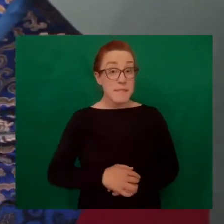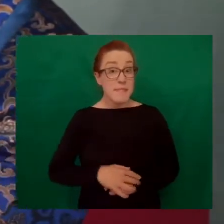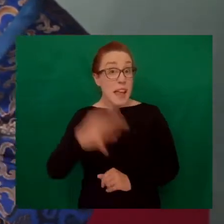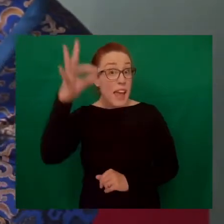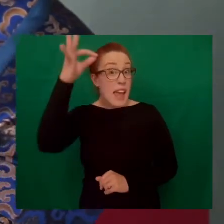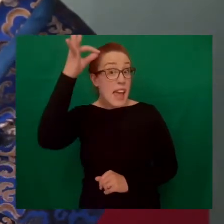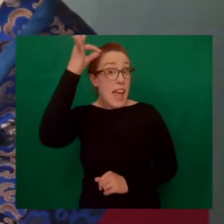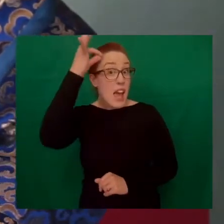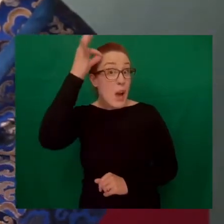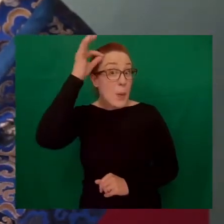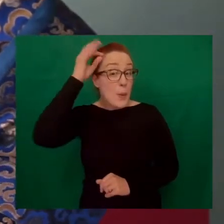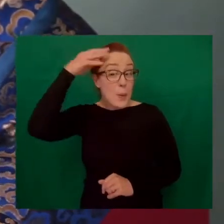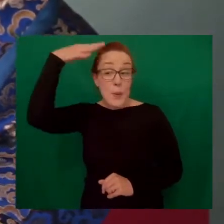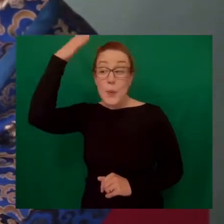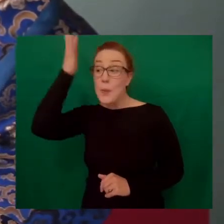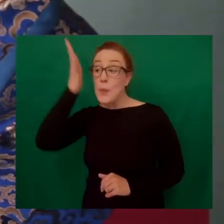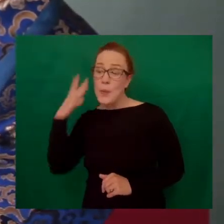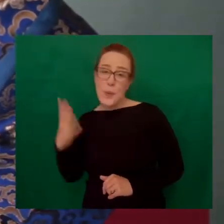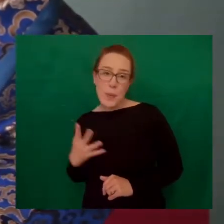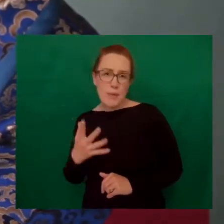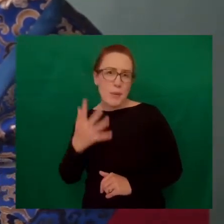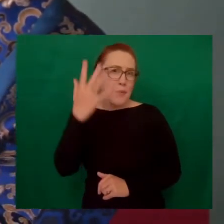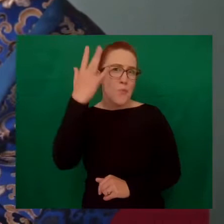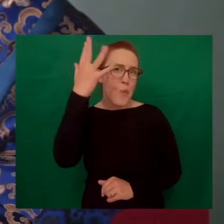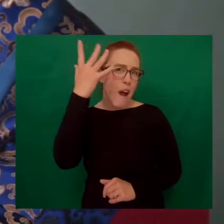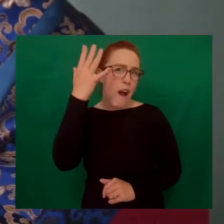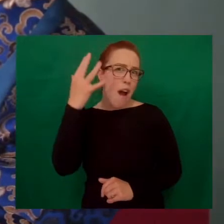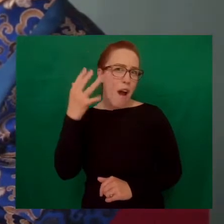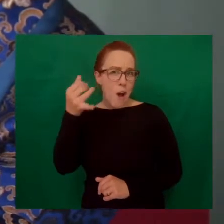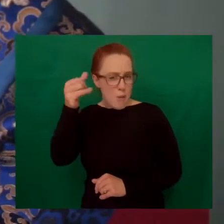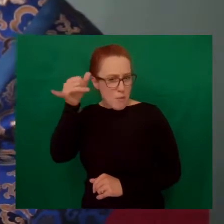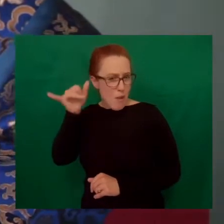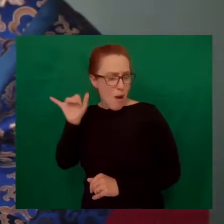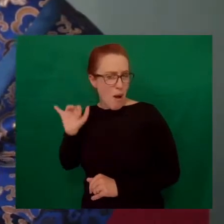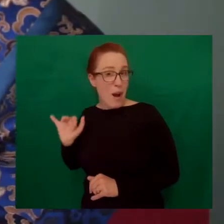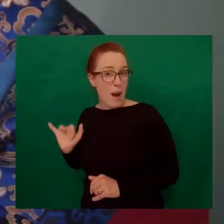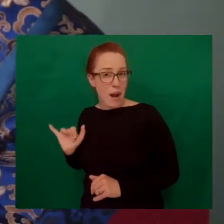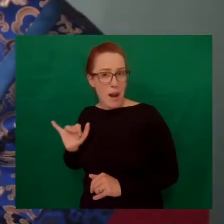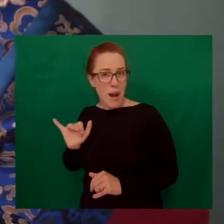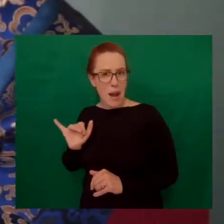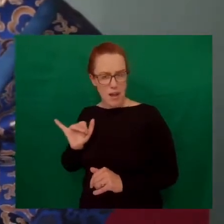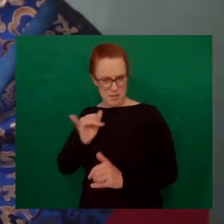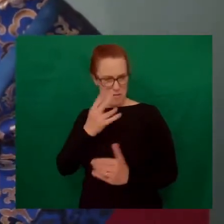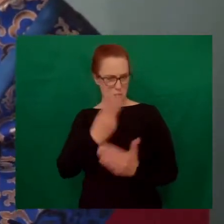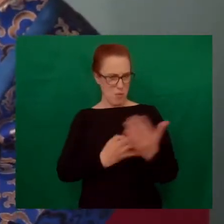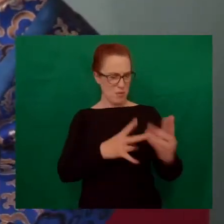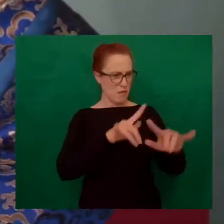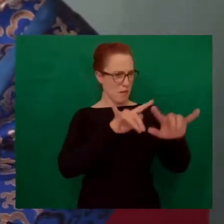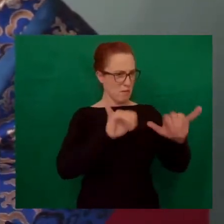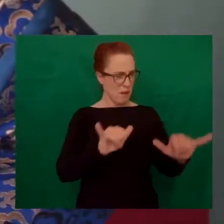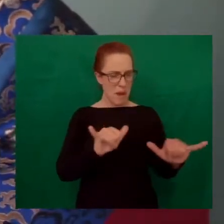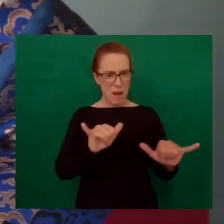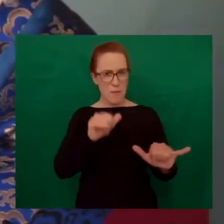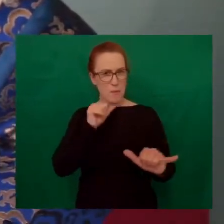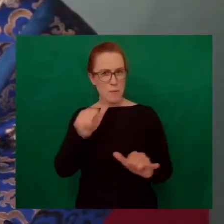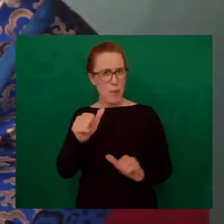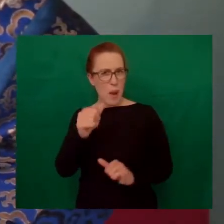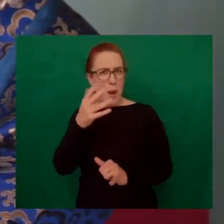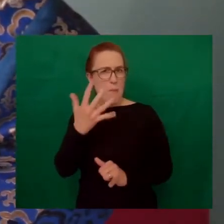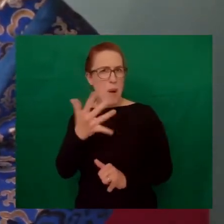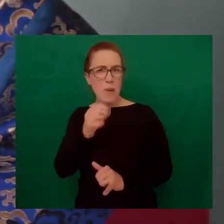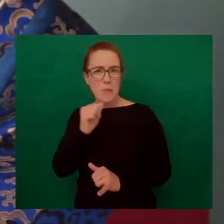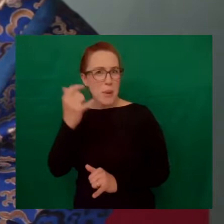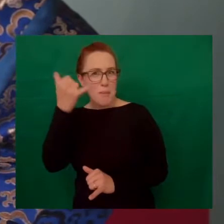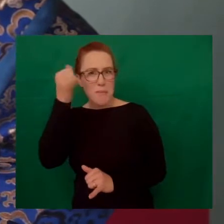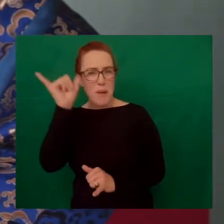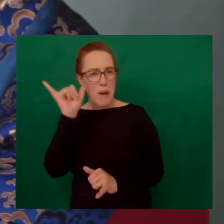Maddie's hair flows from sort of brown to sort of blonde to kind of both, but not really either. If